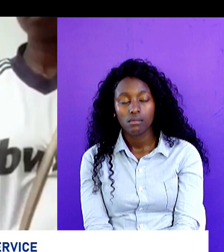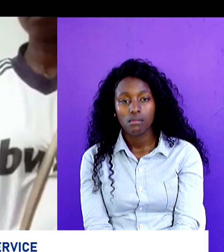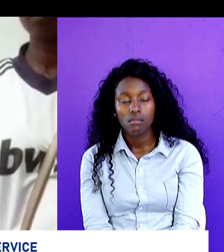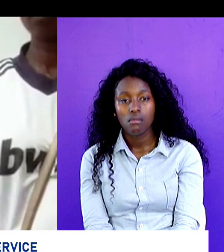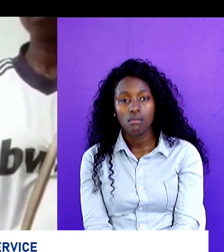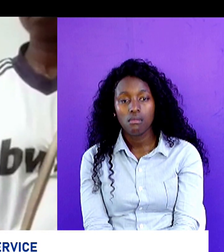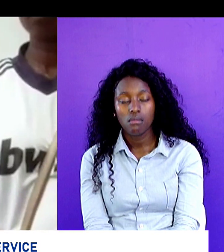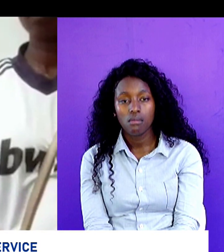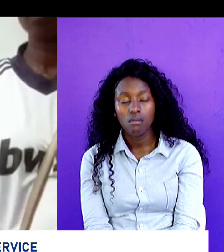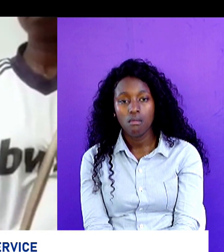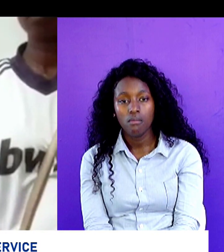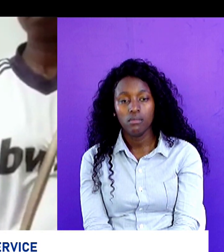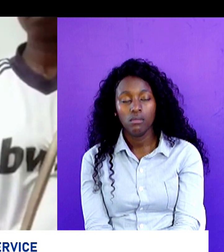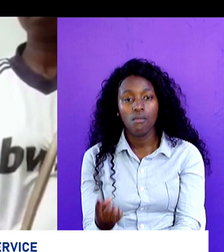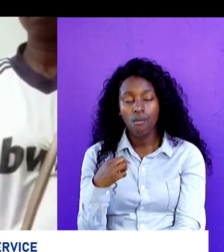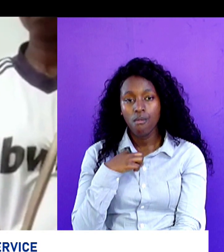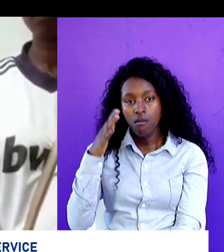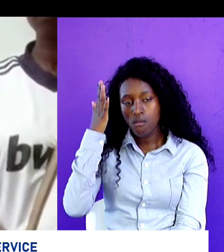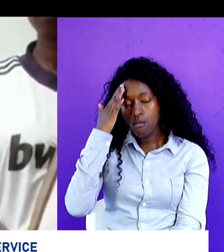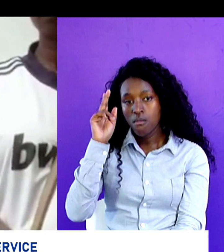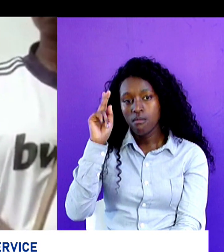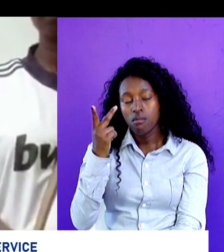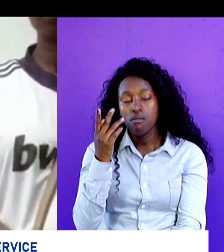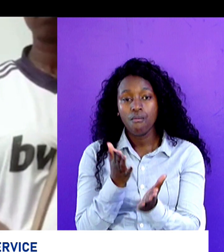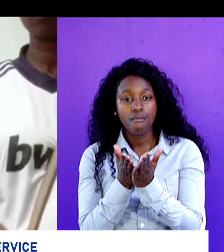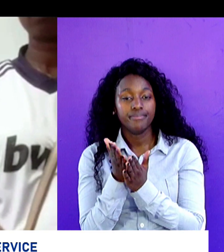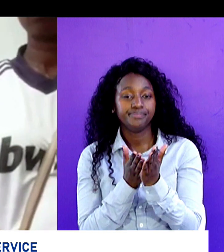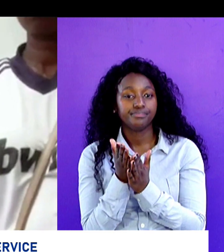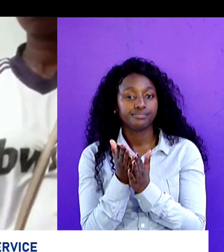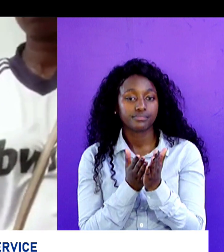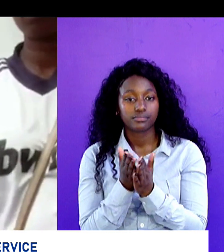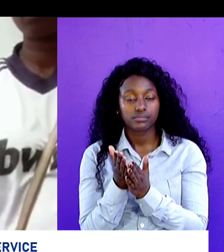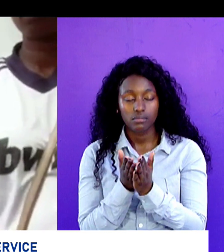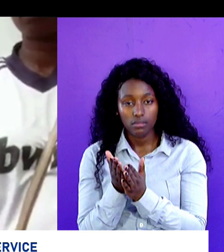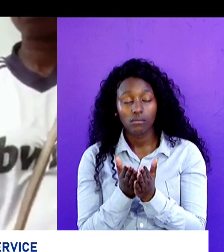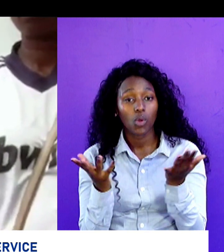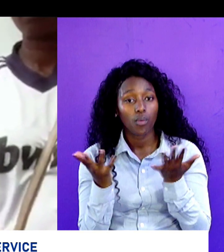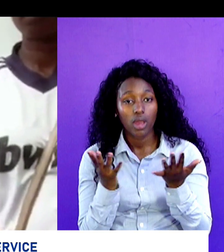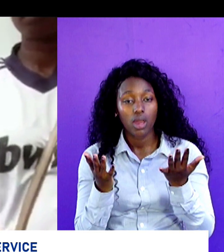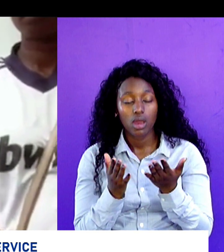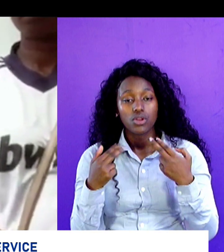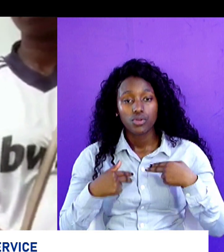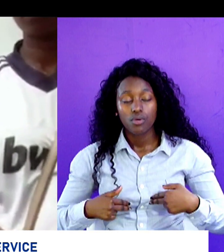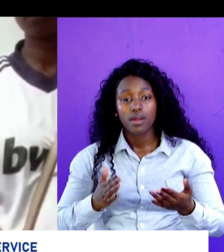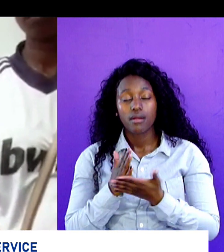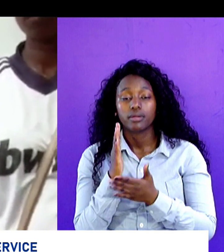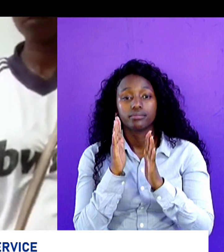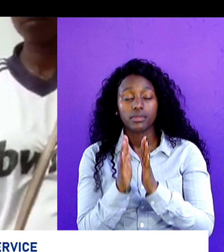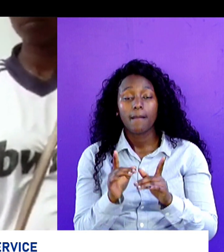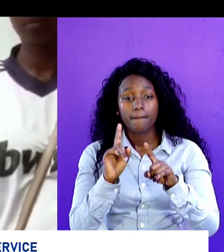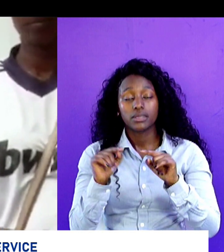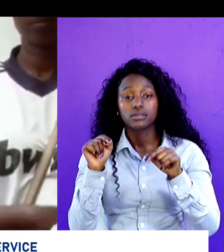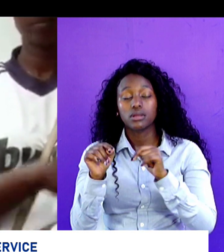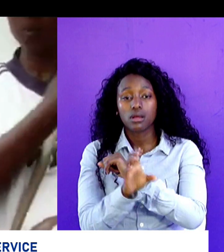We know that Kenya presently serves as a member of the United Nations Human Rights Council. Yet, as a country, the